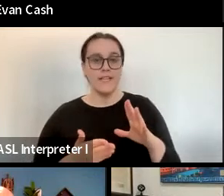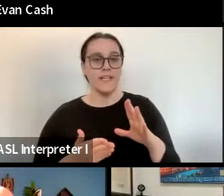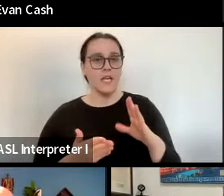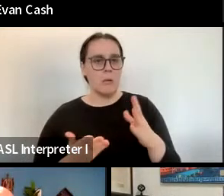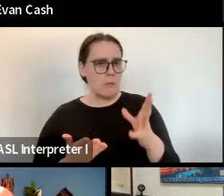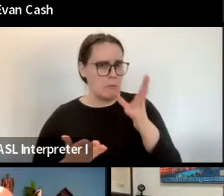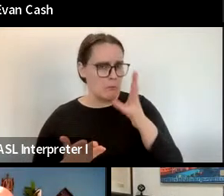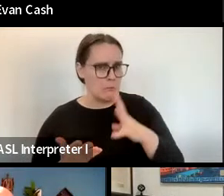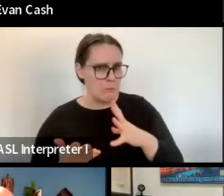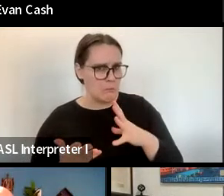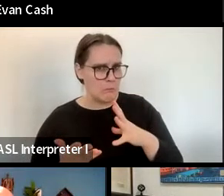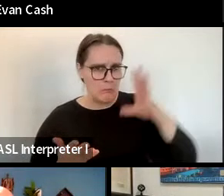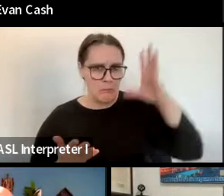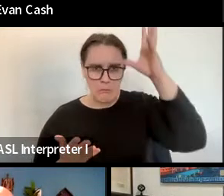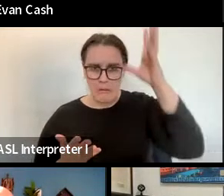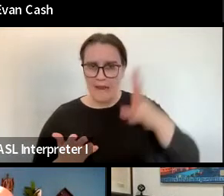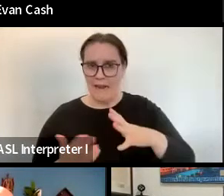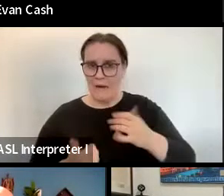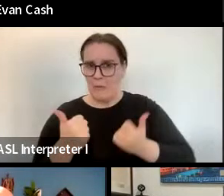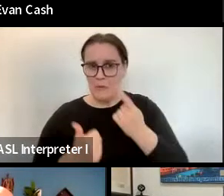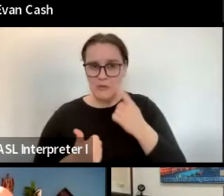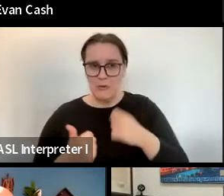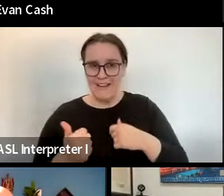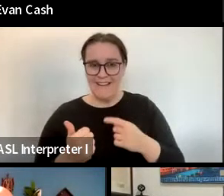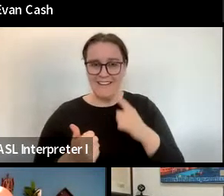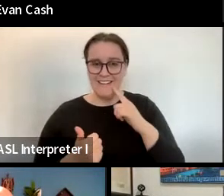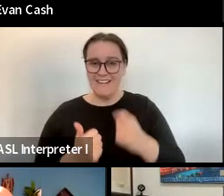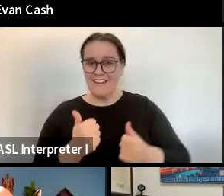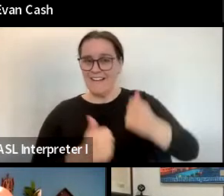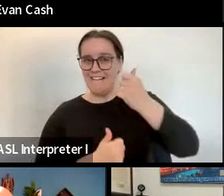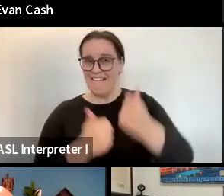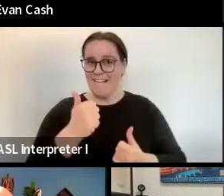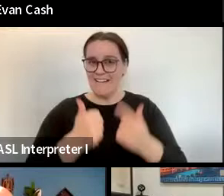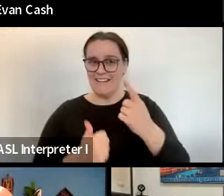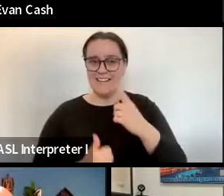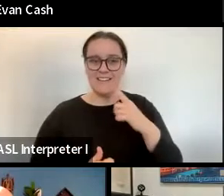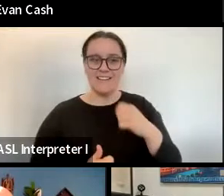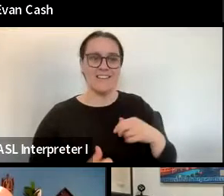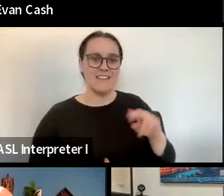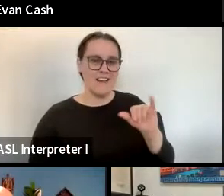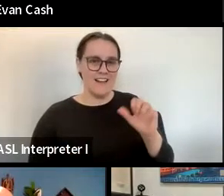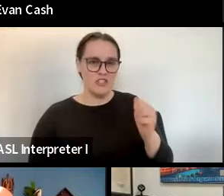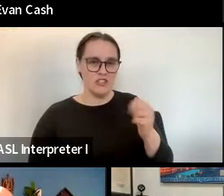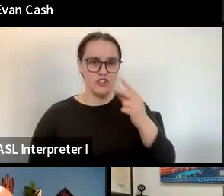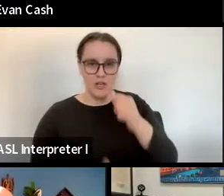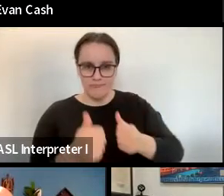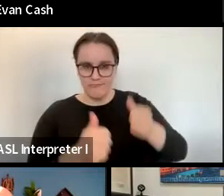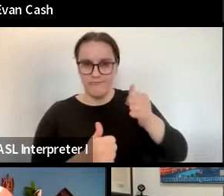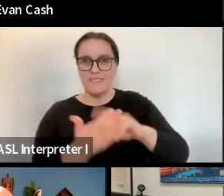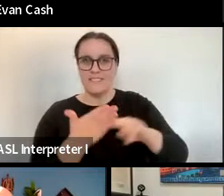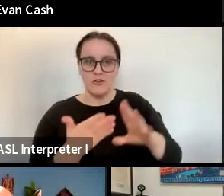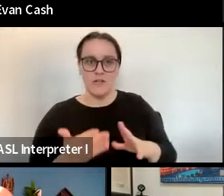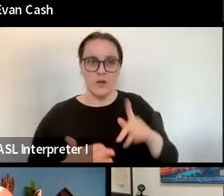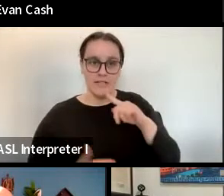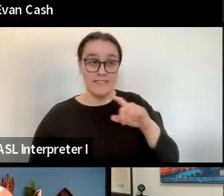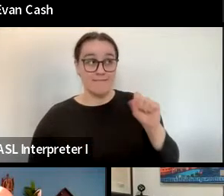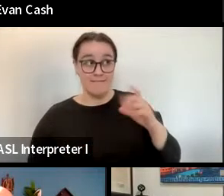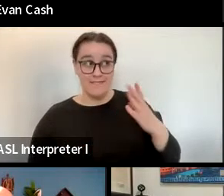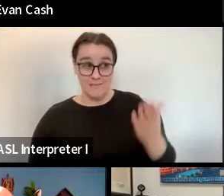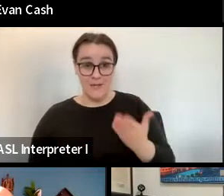Madam Secretary? Yes, sir, I'm here. Oh, there you are. Is